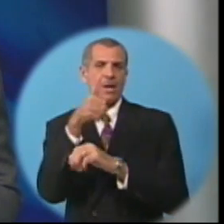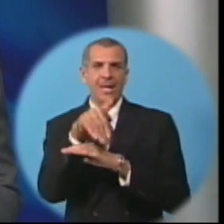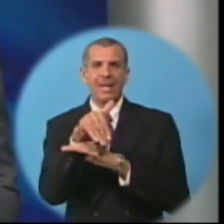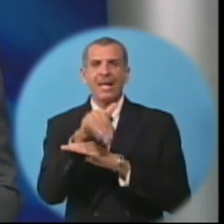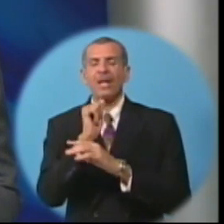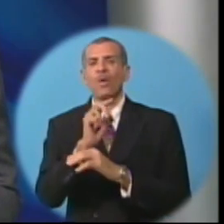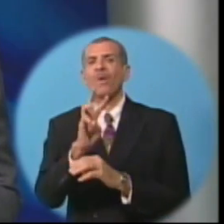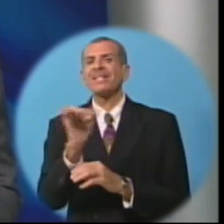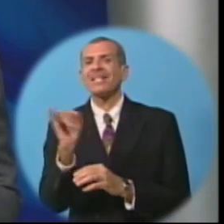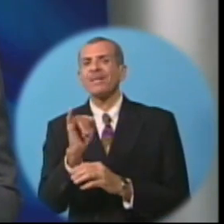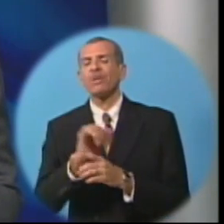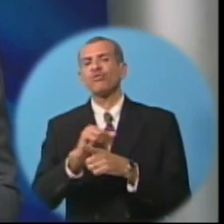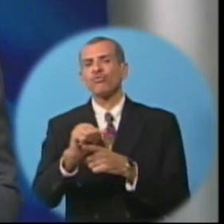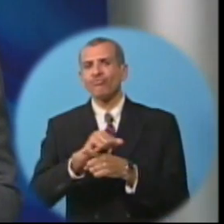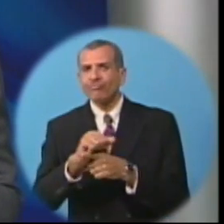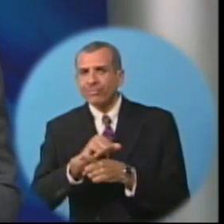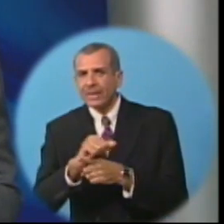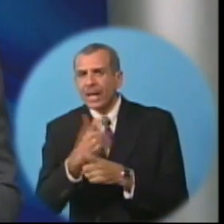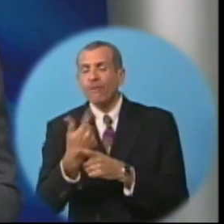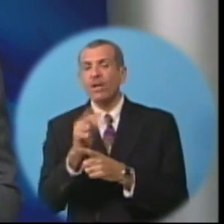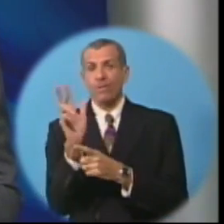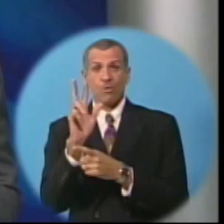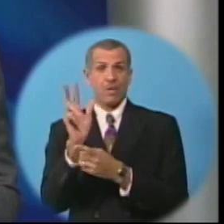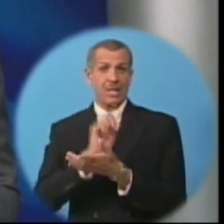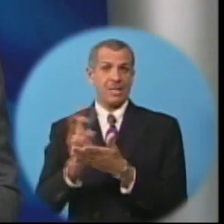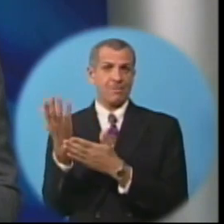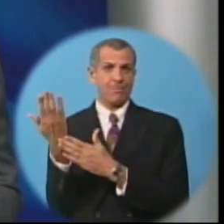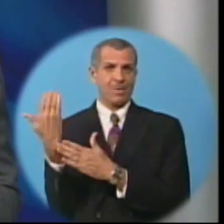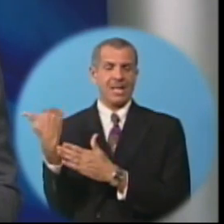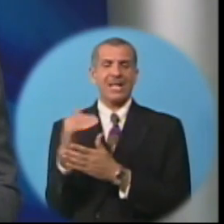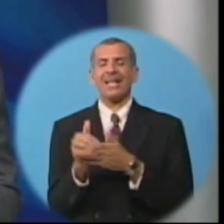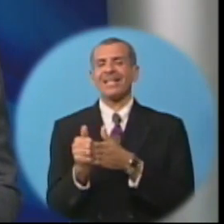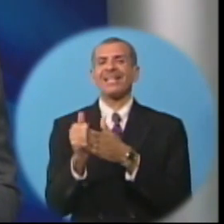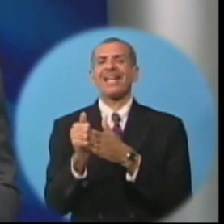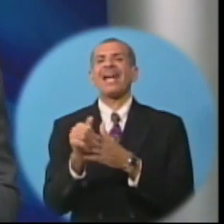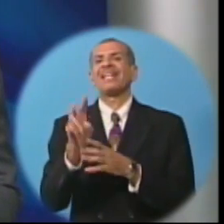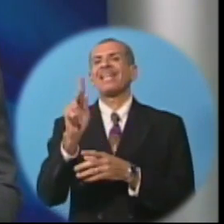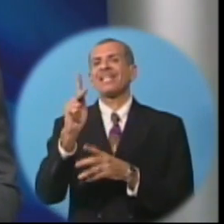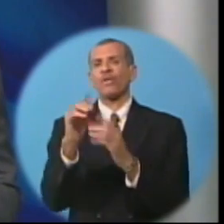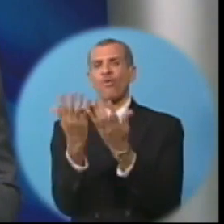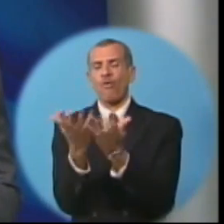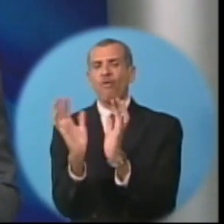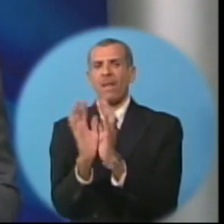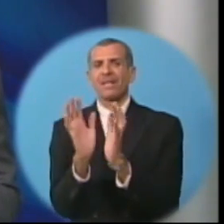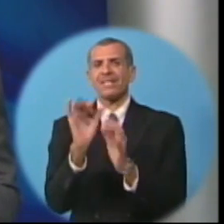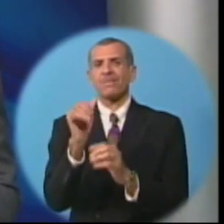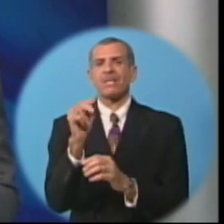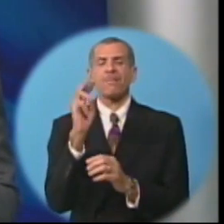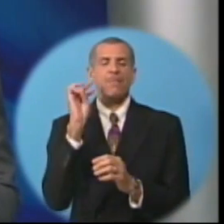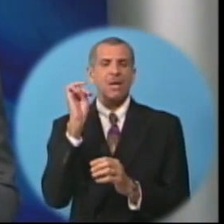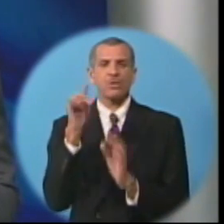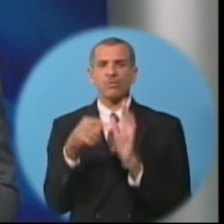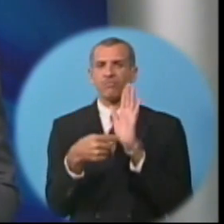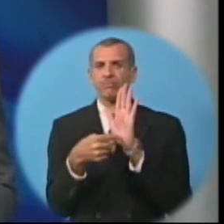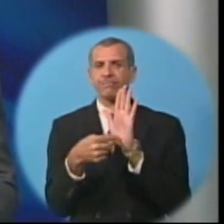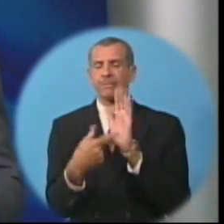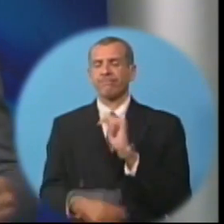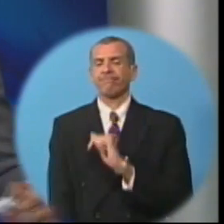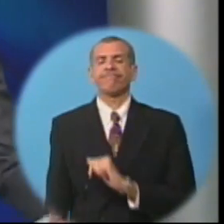have been hard at training for the past 3 days leading up to the match at Kensington Oval. CBC's Marcia Boyce